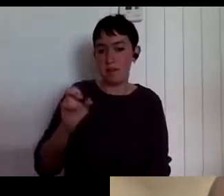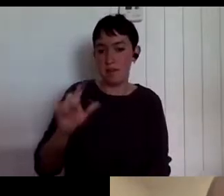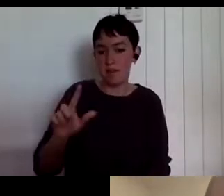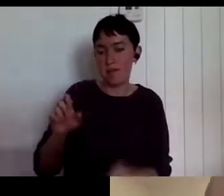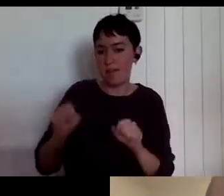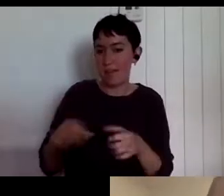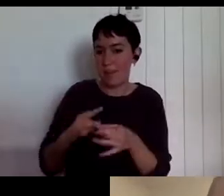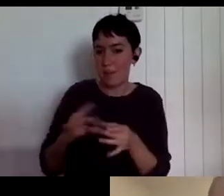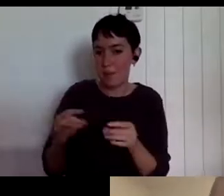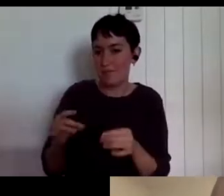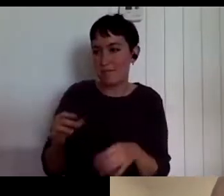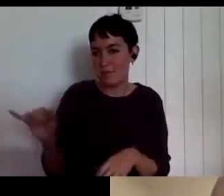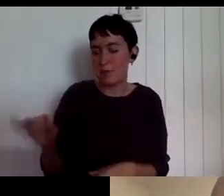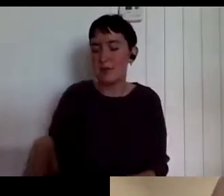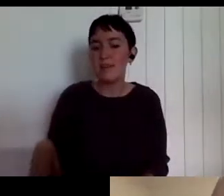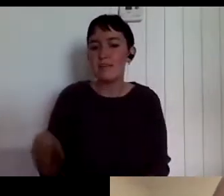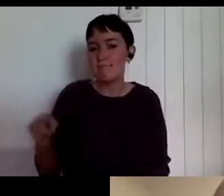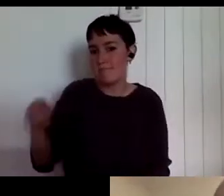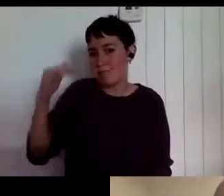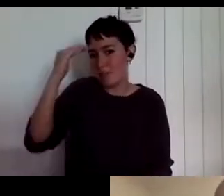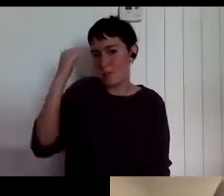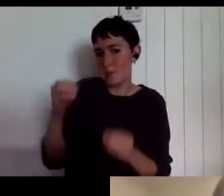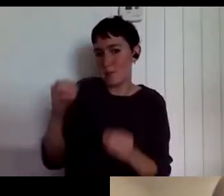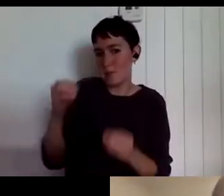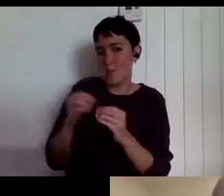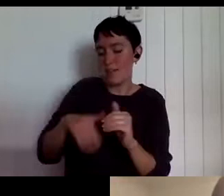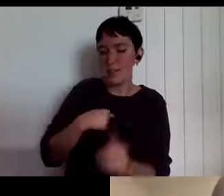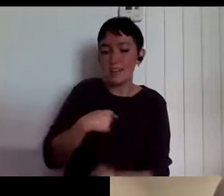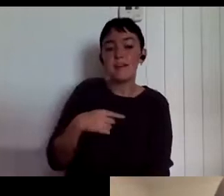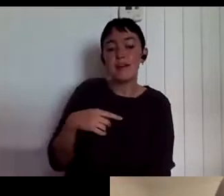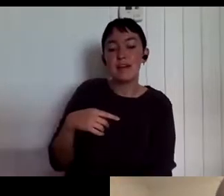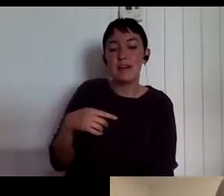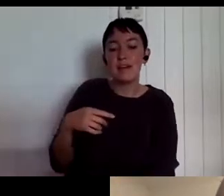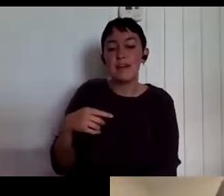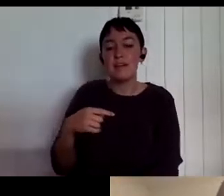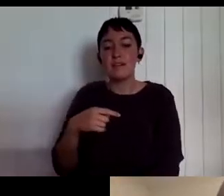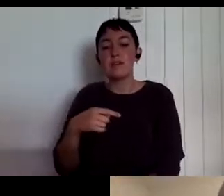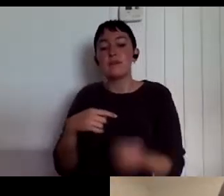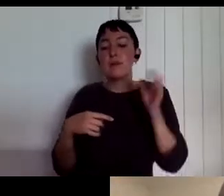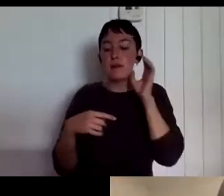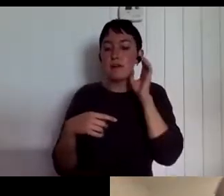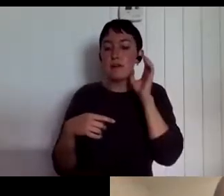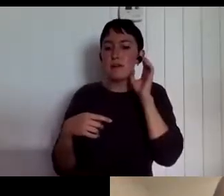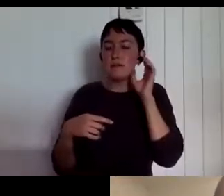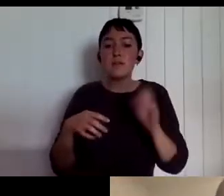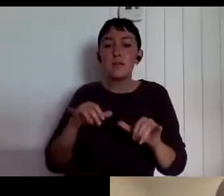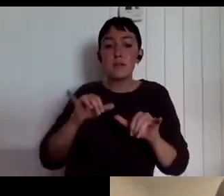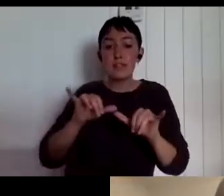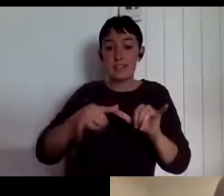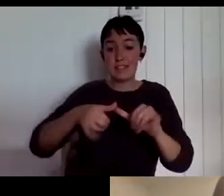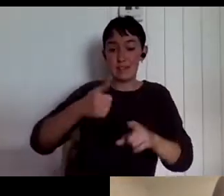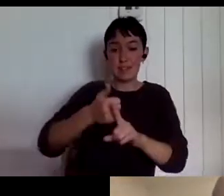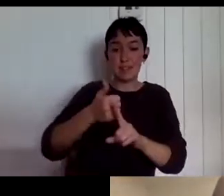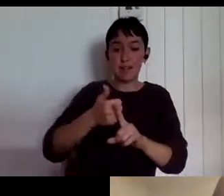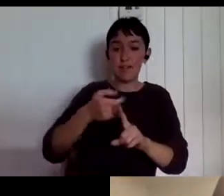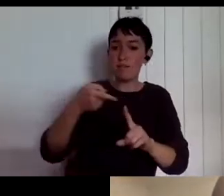on this than I do, but the in terms of the actual mechanism, you know, the system itself, you know, they are